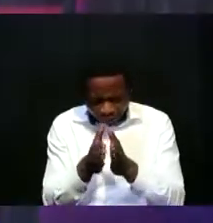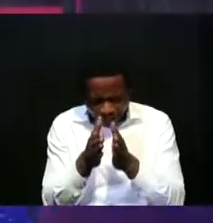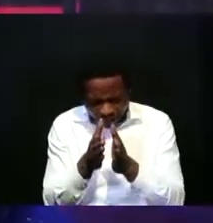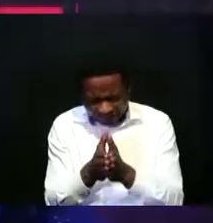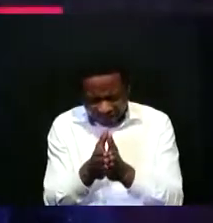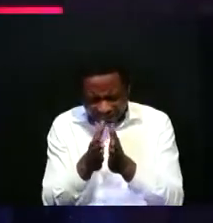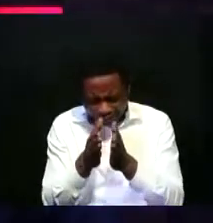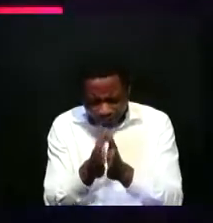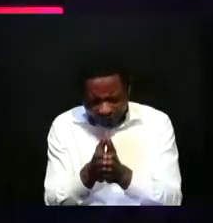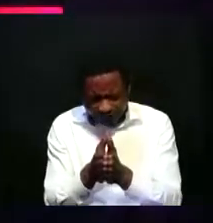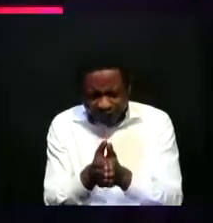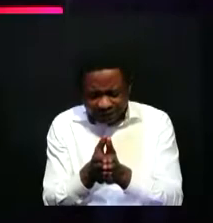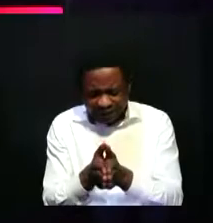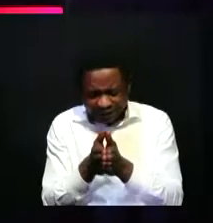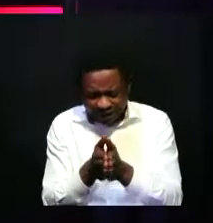it.